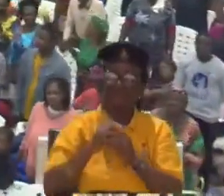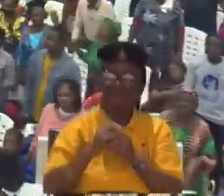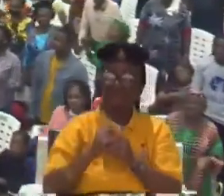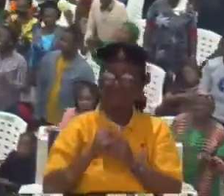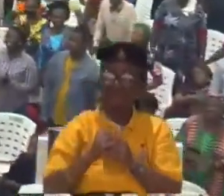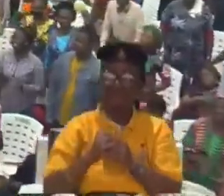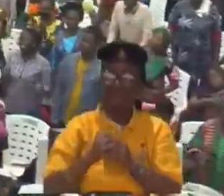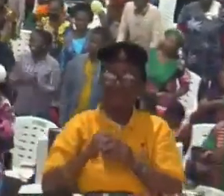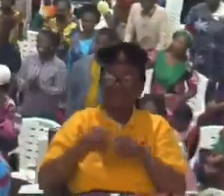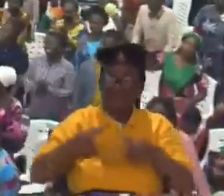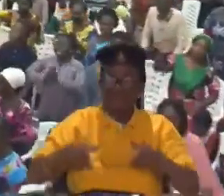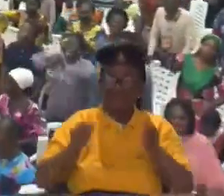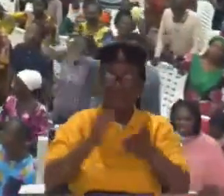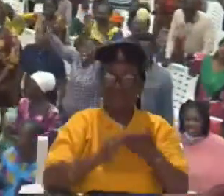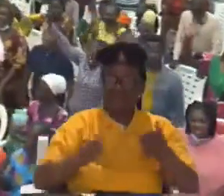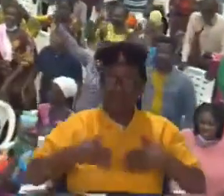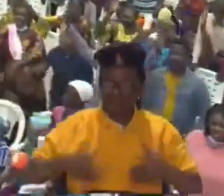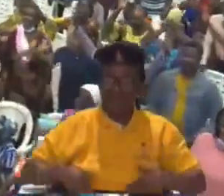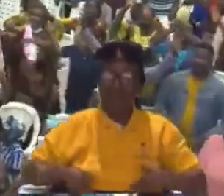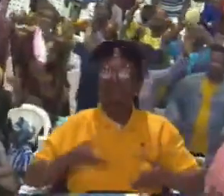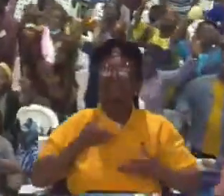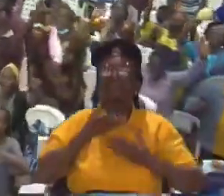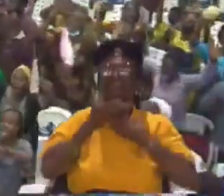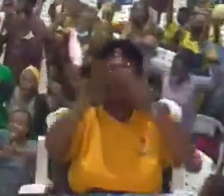Let somebody shout hallelujah.